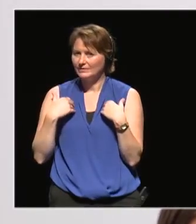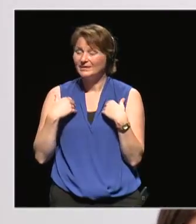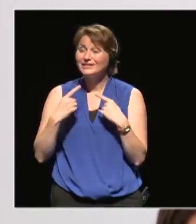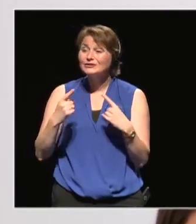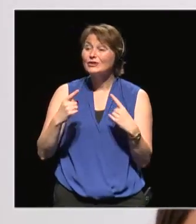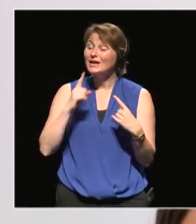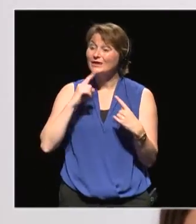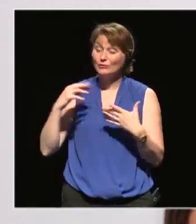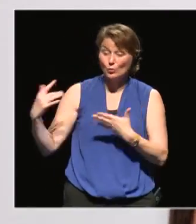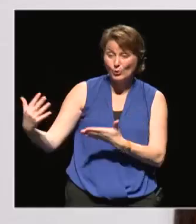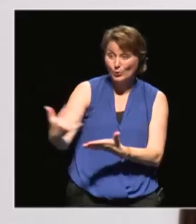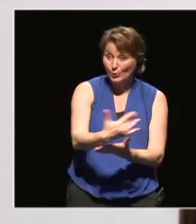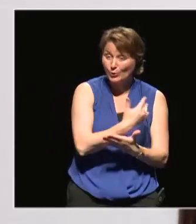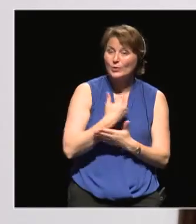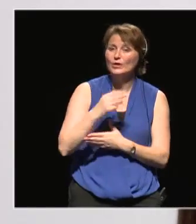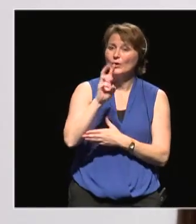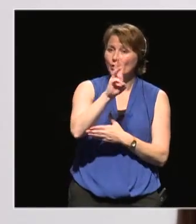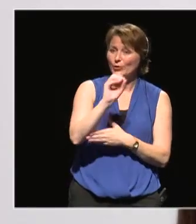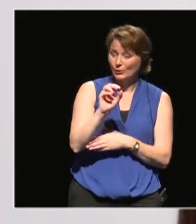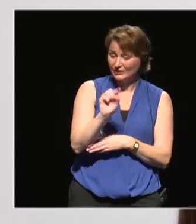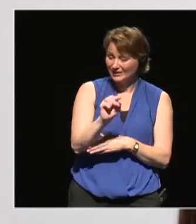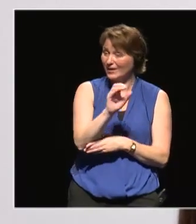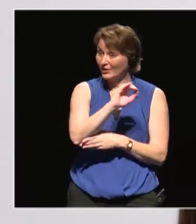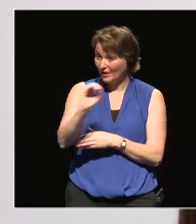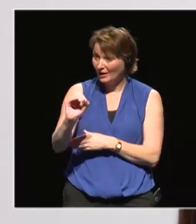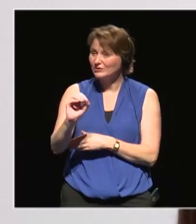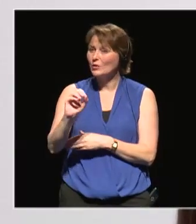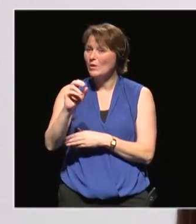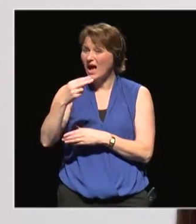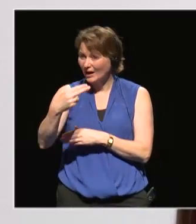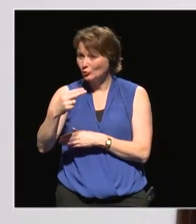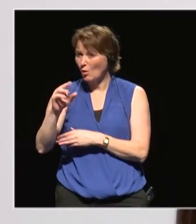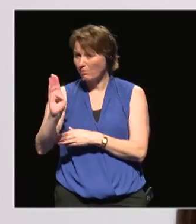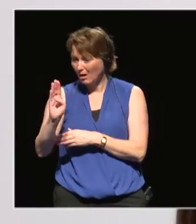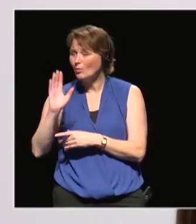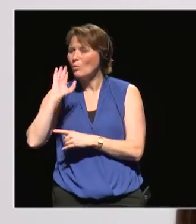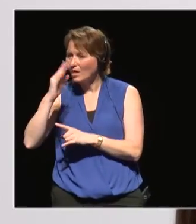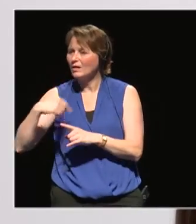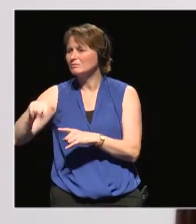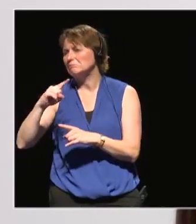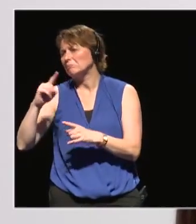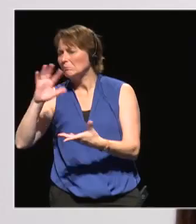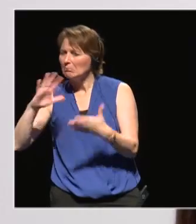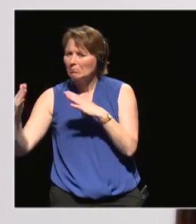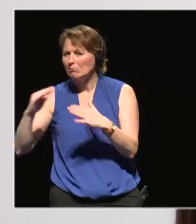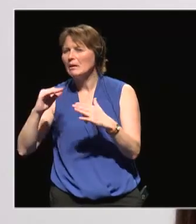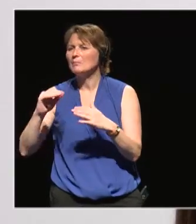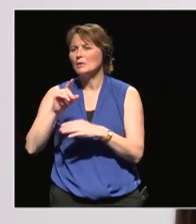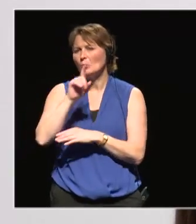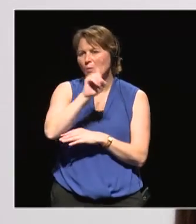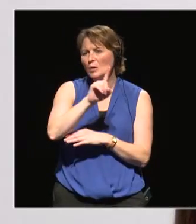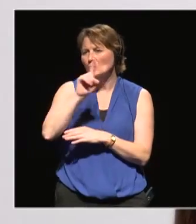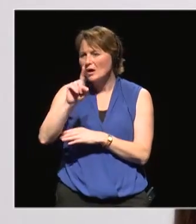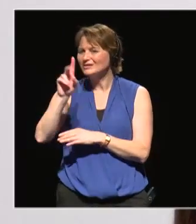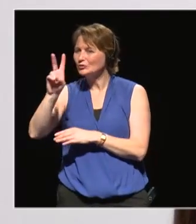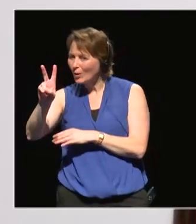harness that 30,000 megawatts of hydropower, we can offset something like 112